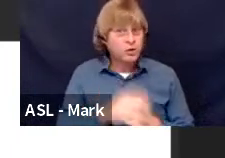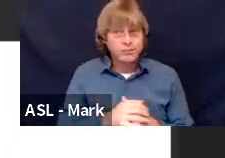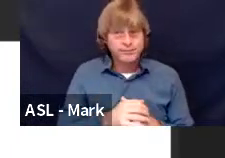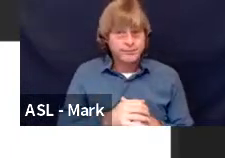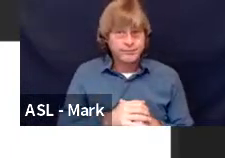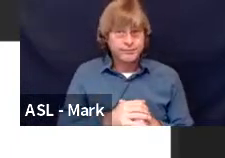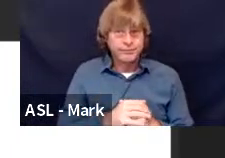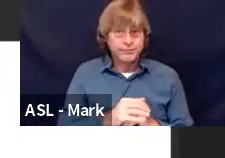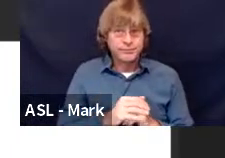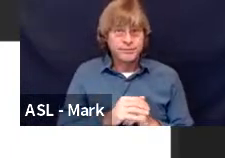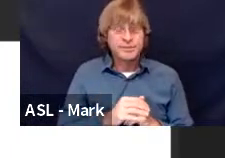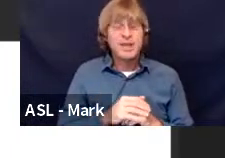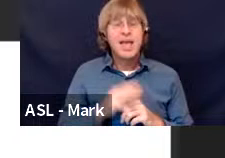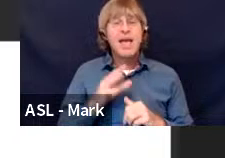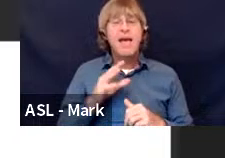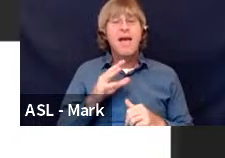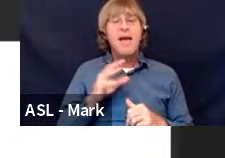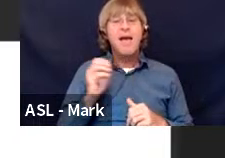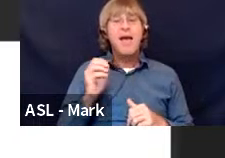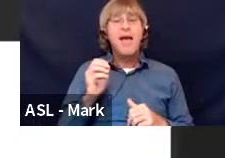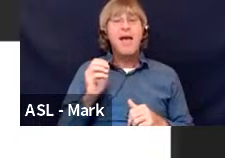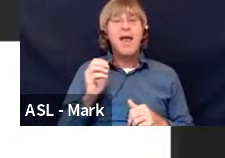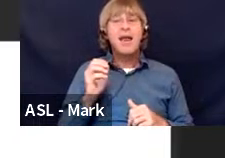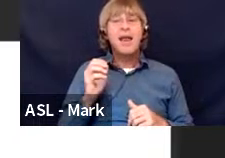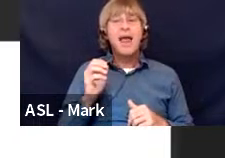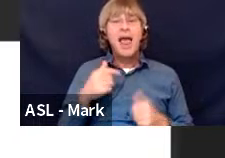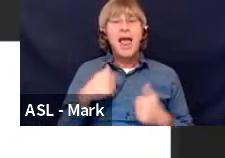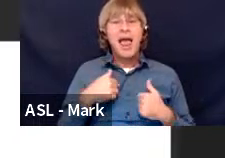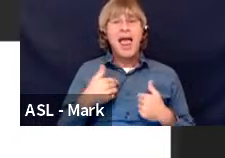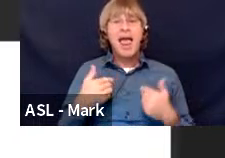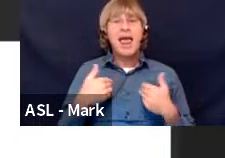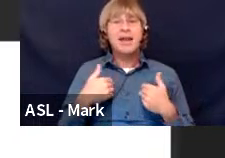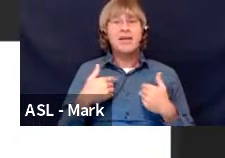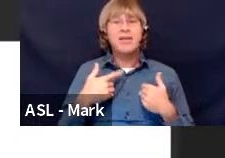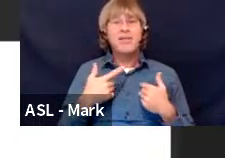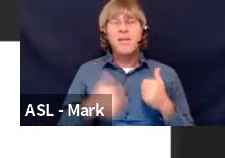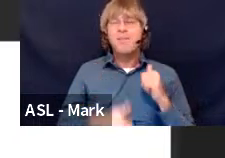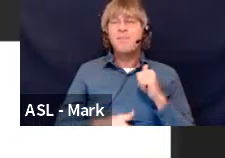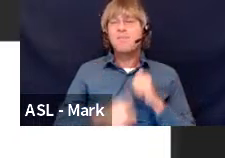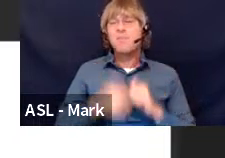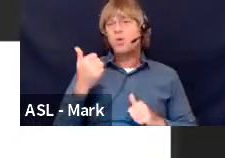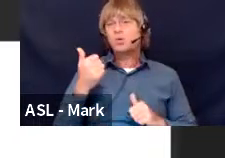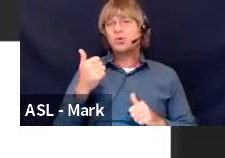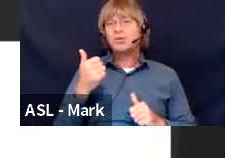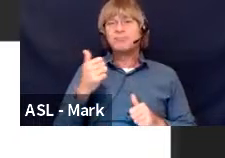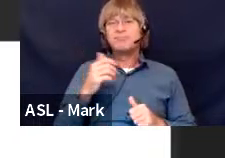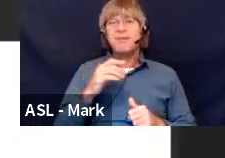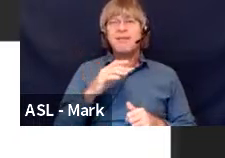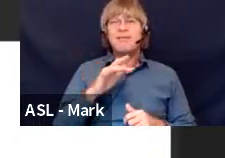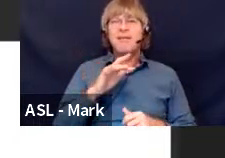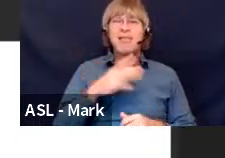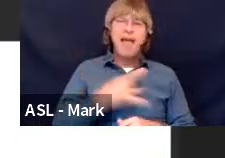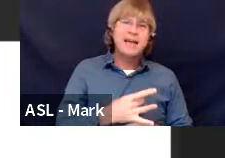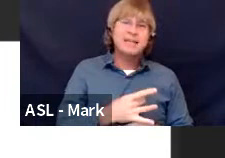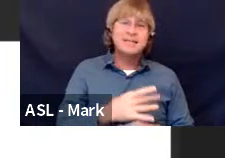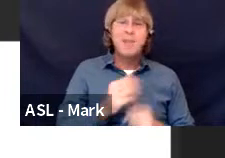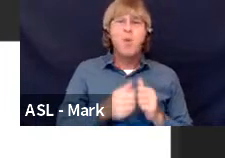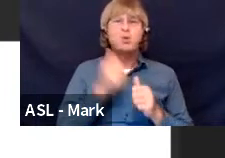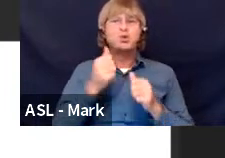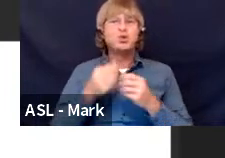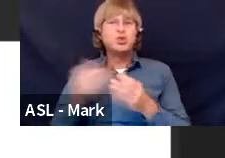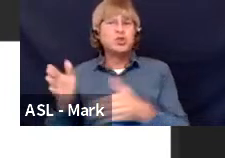favor. And I had the most likes, the most shares that I've ever